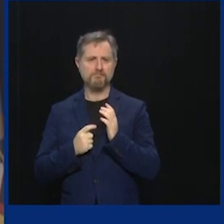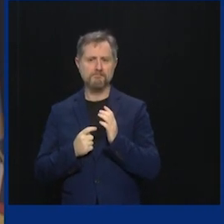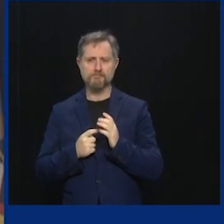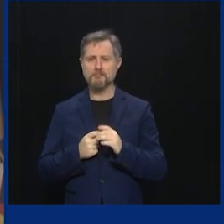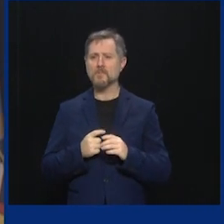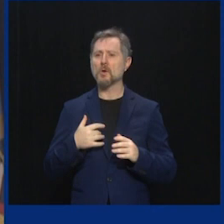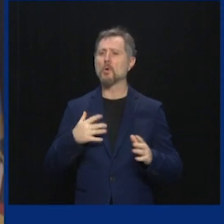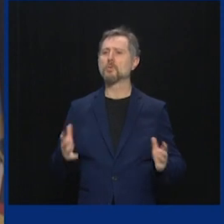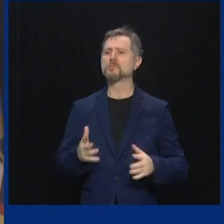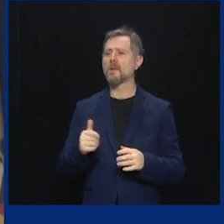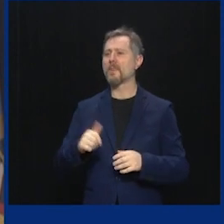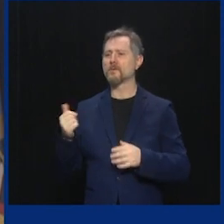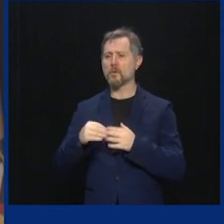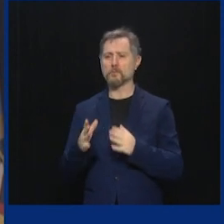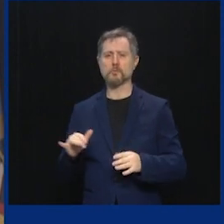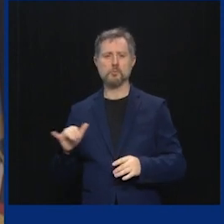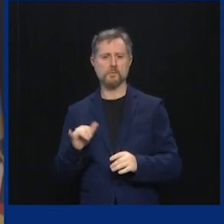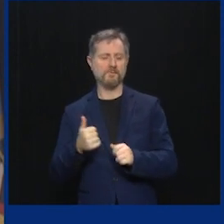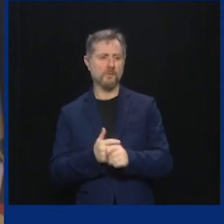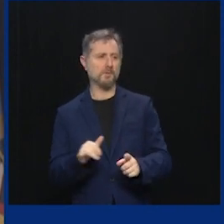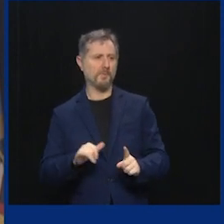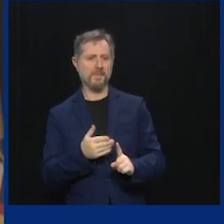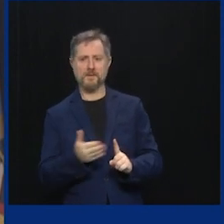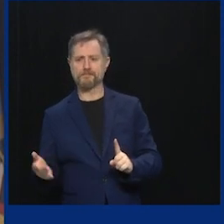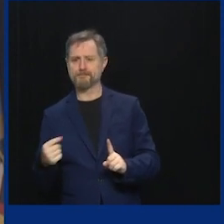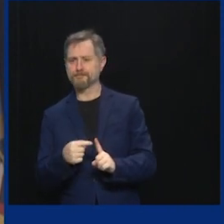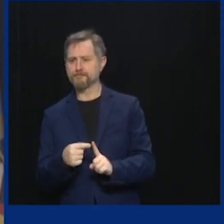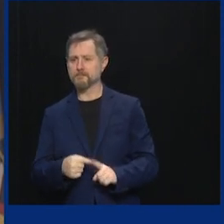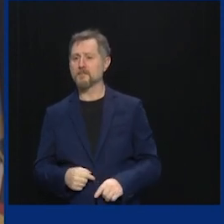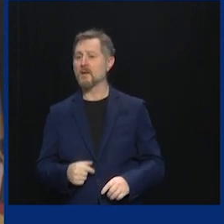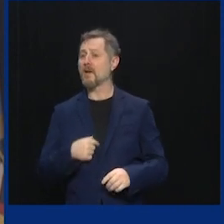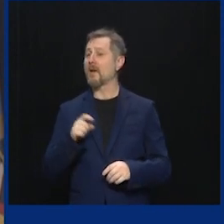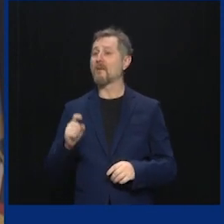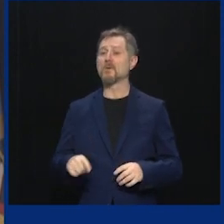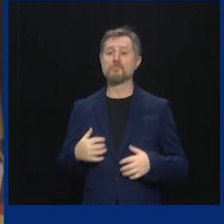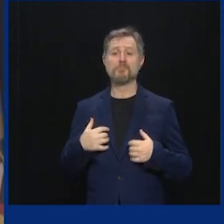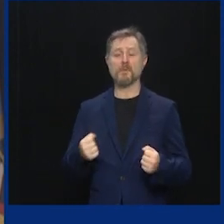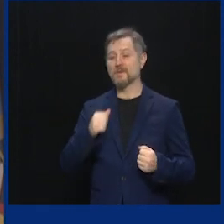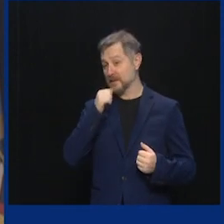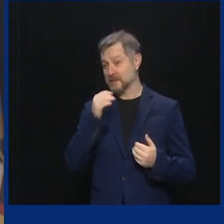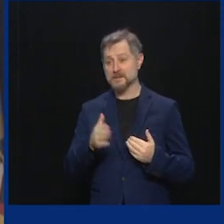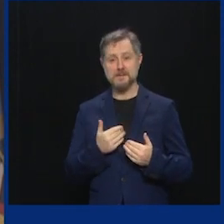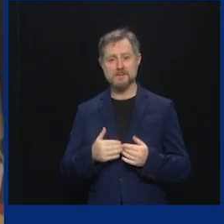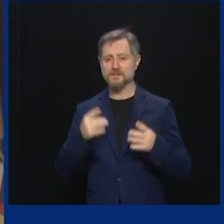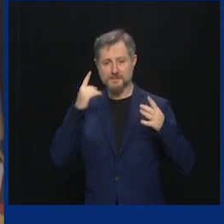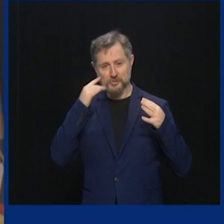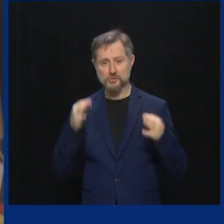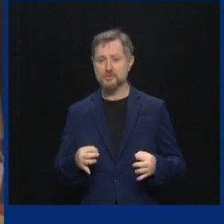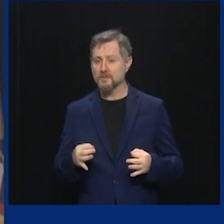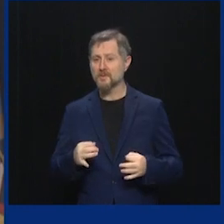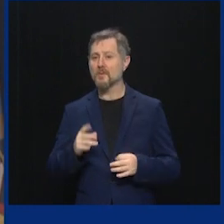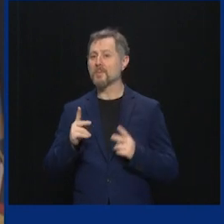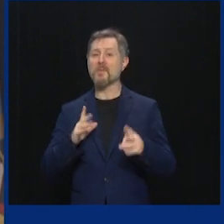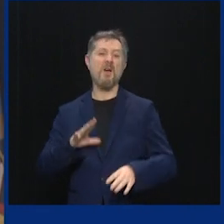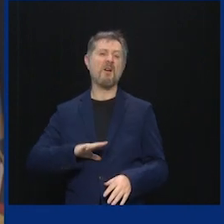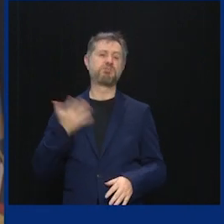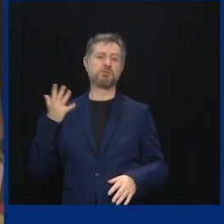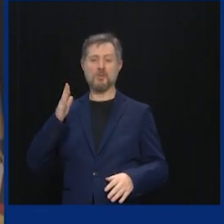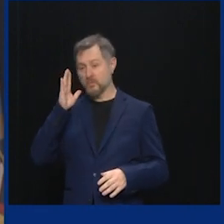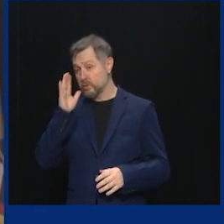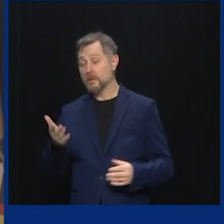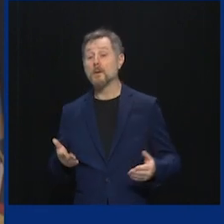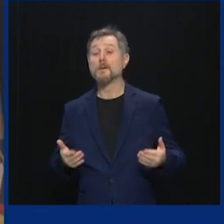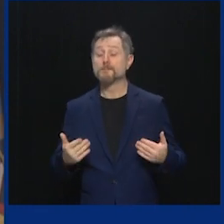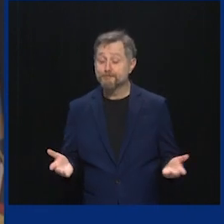leaders to do the same. I mean, that is something that takes courage. It's not always the most popular thing to do in certain areas of the state. It is in